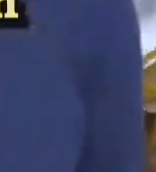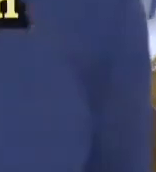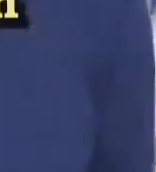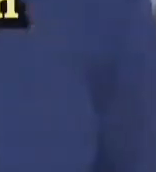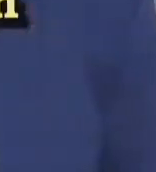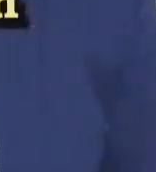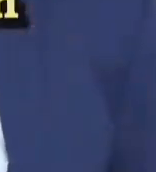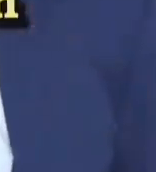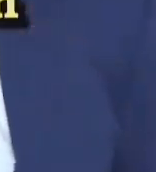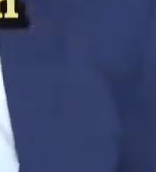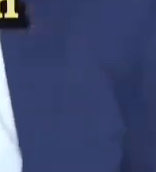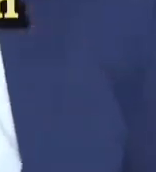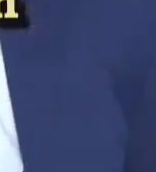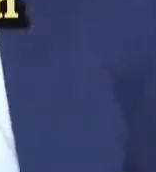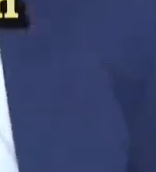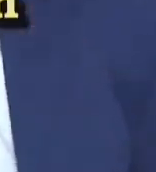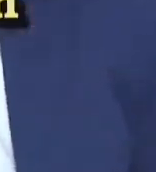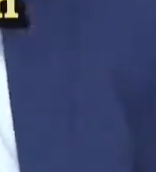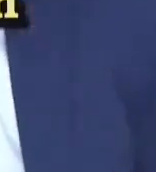Hallelujah.